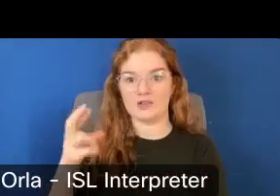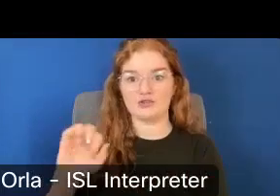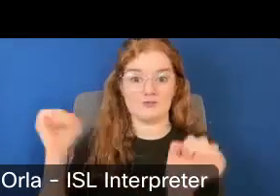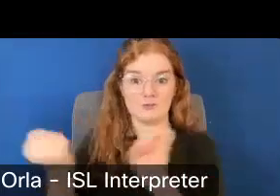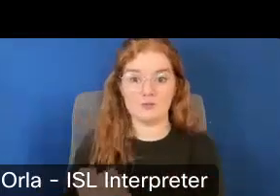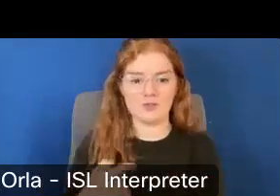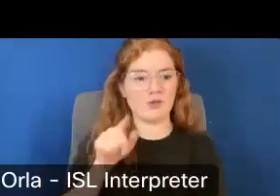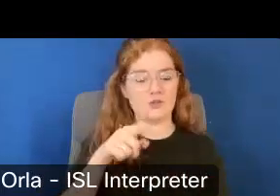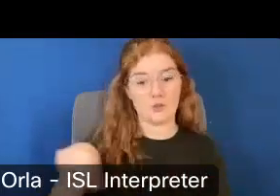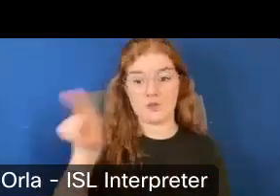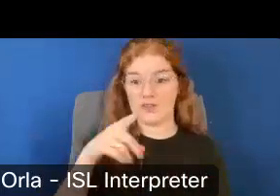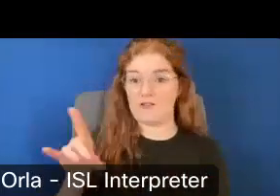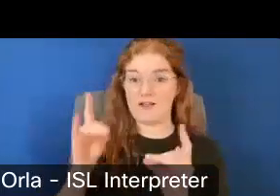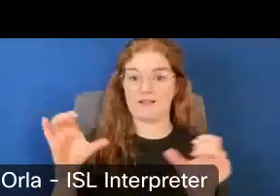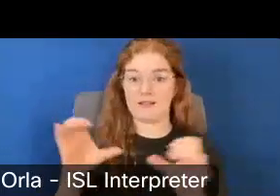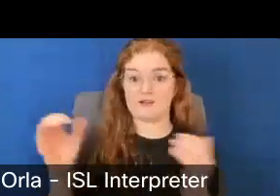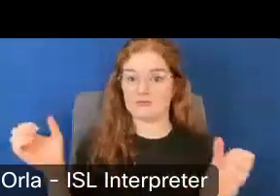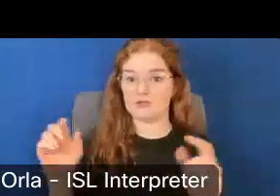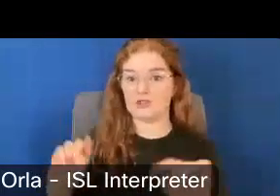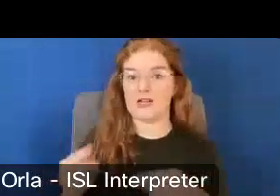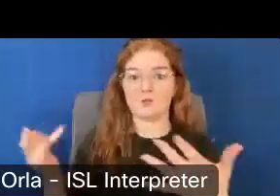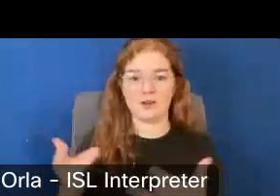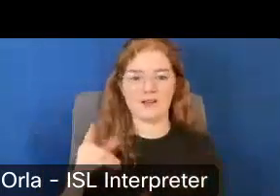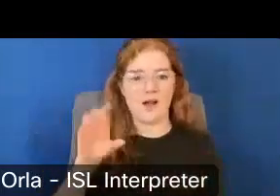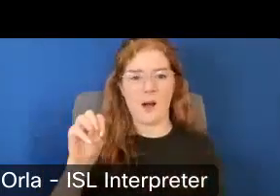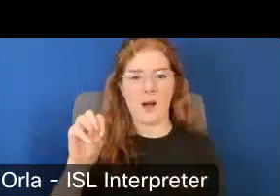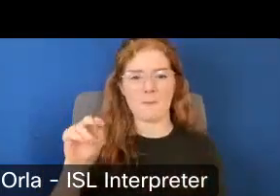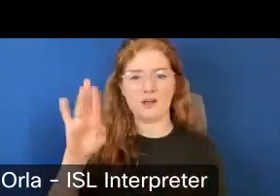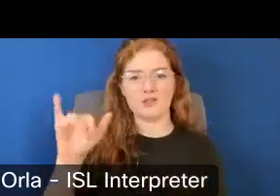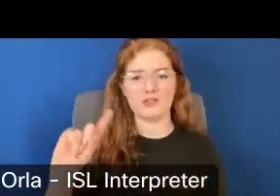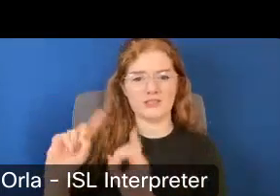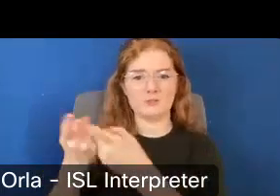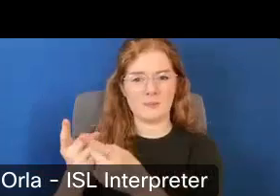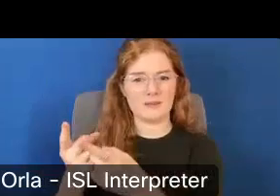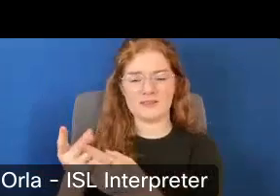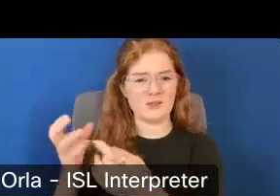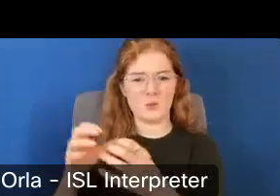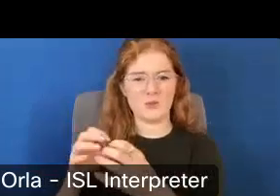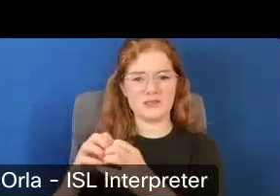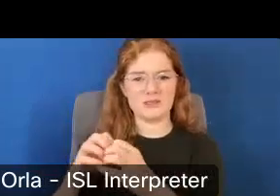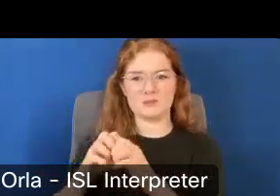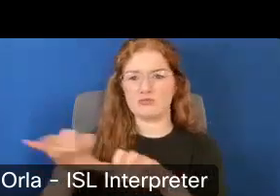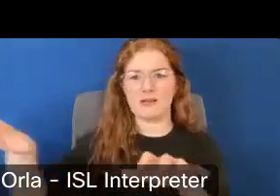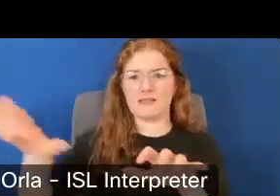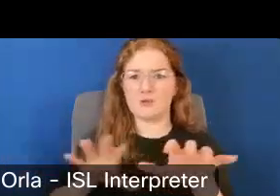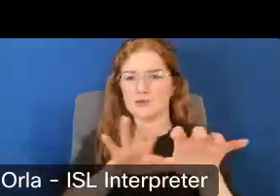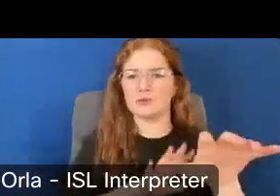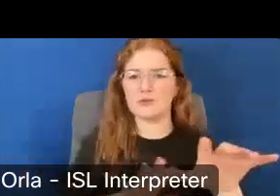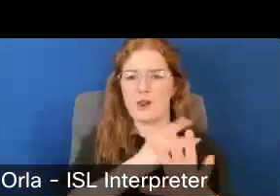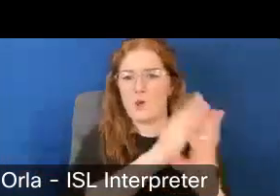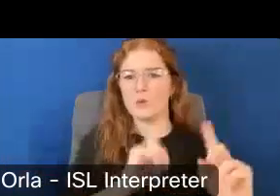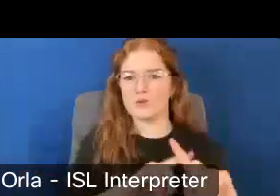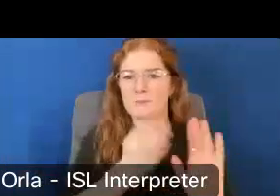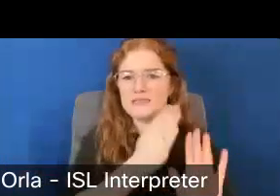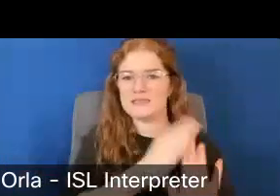found, so their healthcare challenge, was that the ophthalmology department was divided across a number of separate buildings,